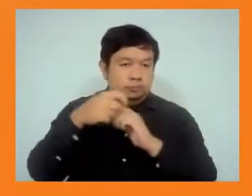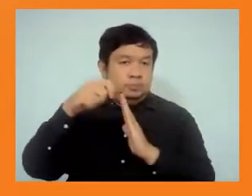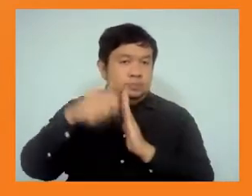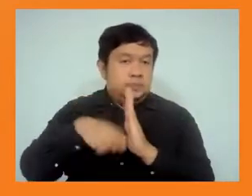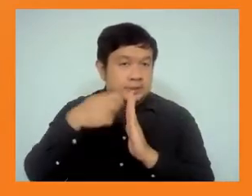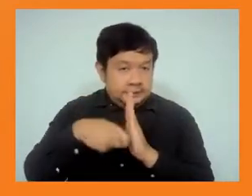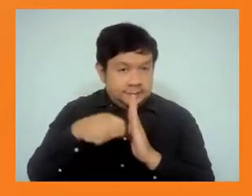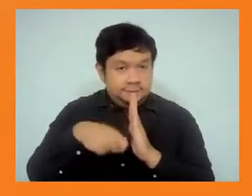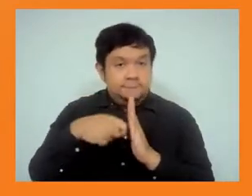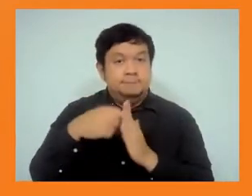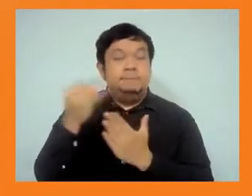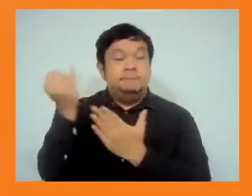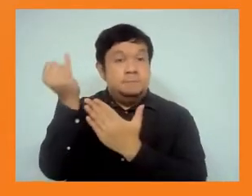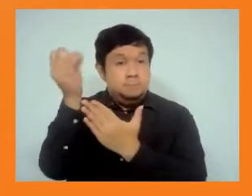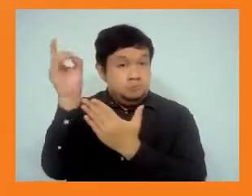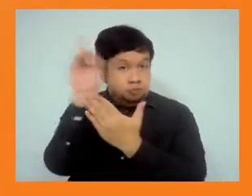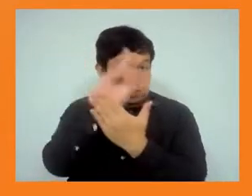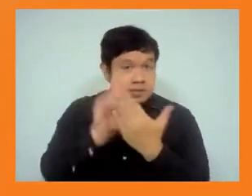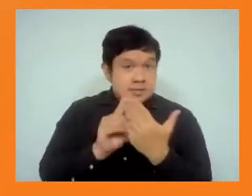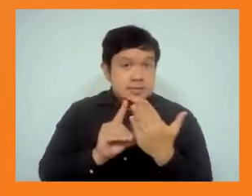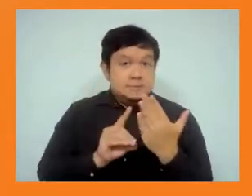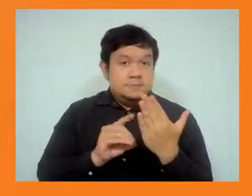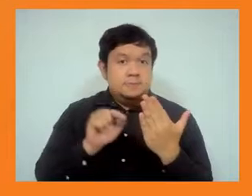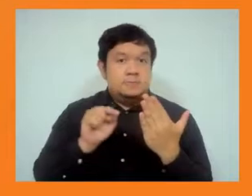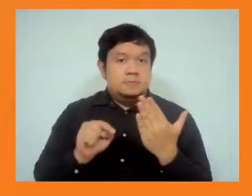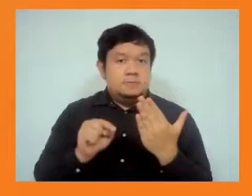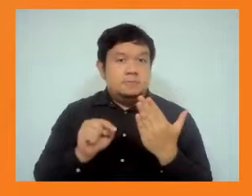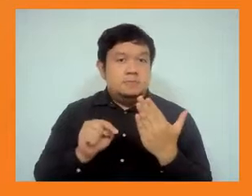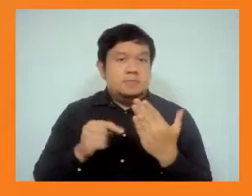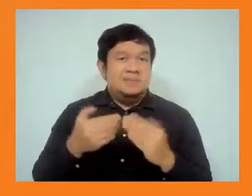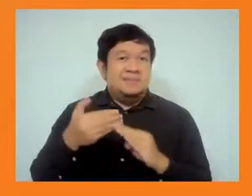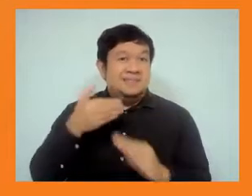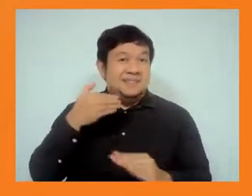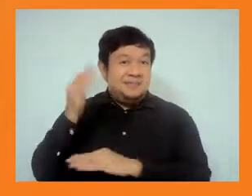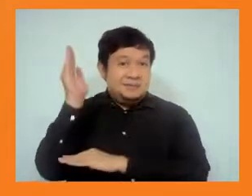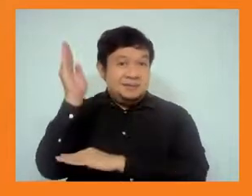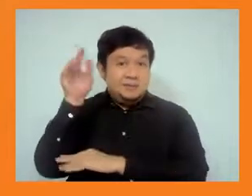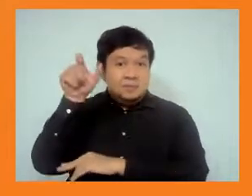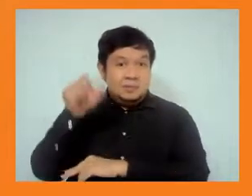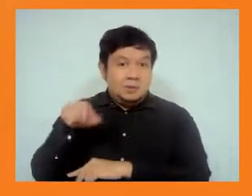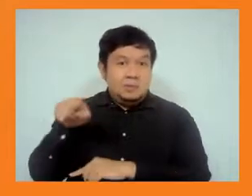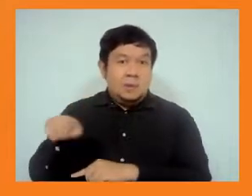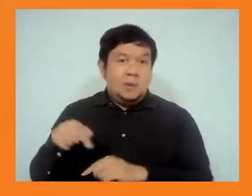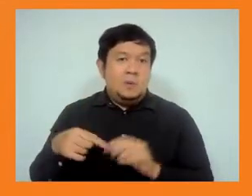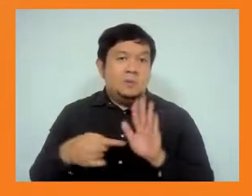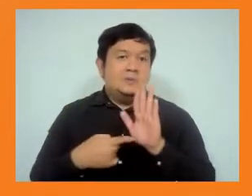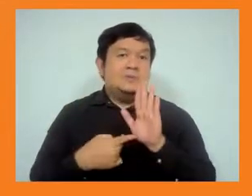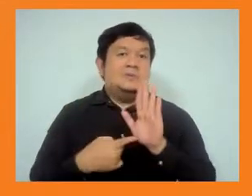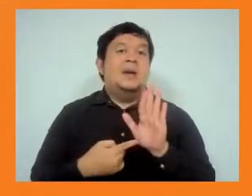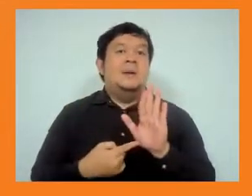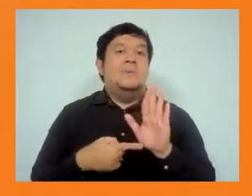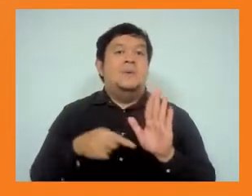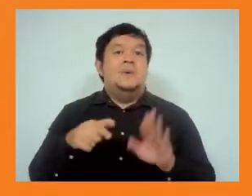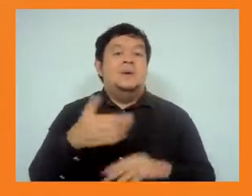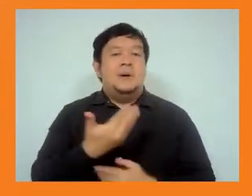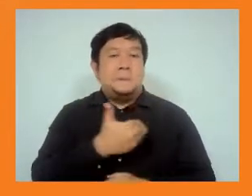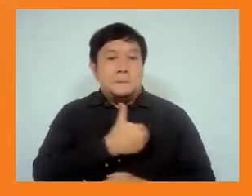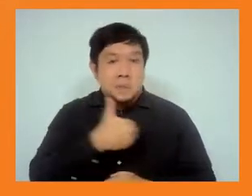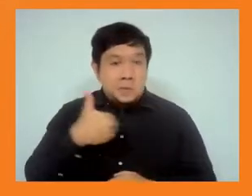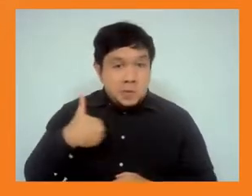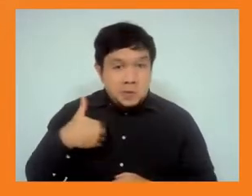concerns such as us, even the Deputy Conservator of Forest and other Bangalore municipality, environmental and